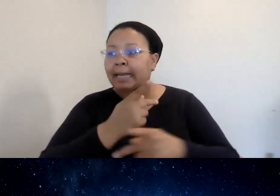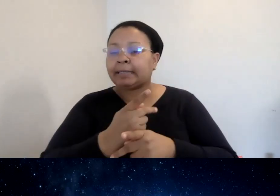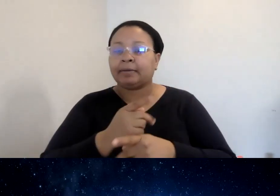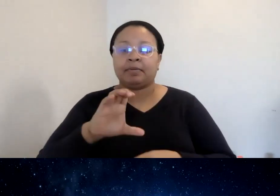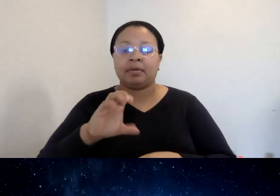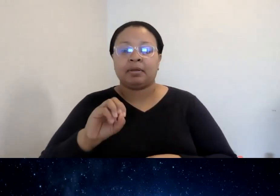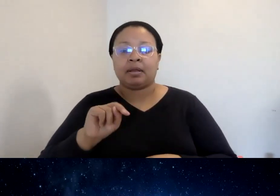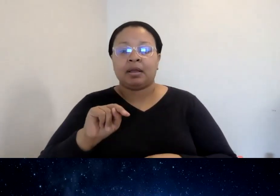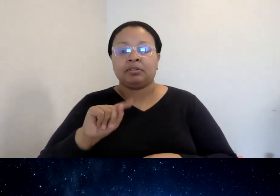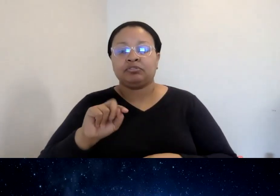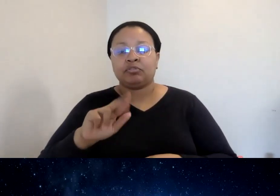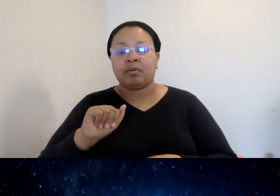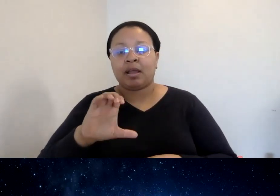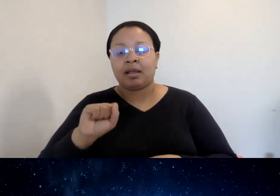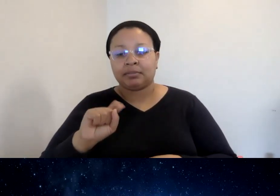you need.